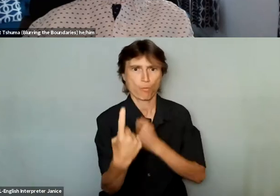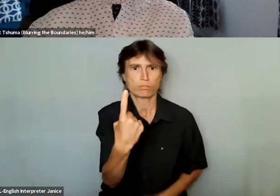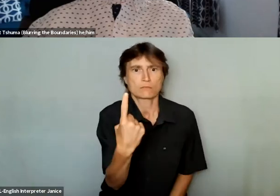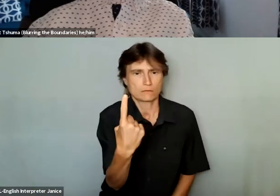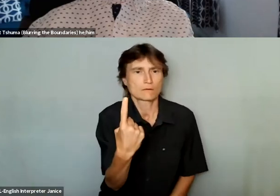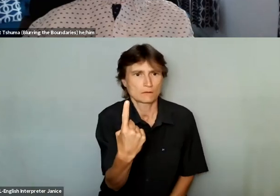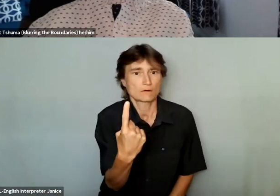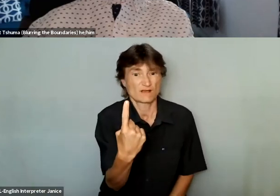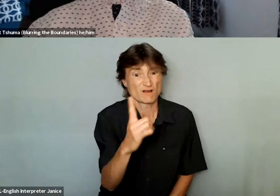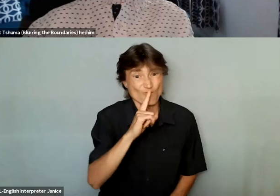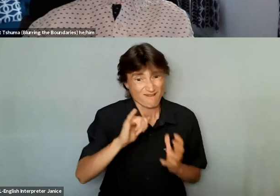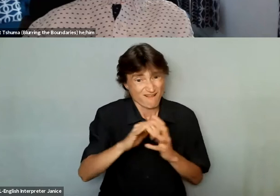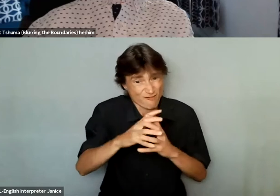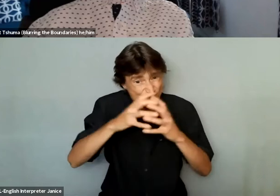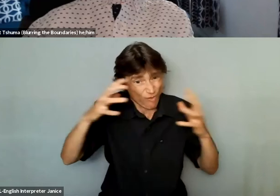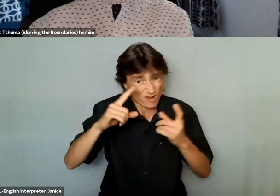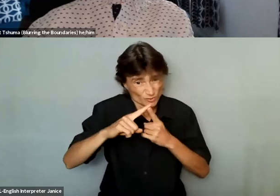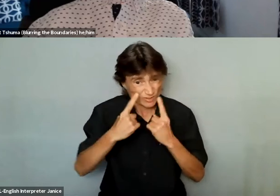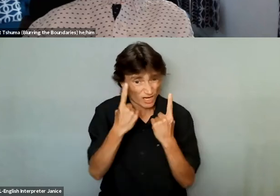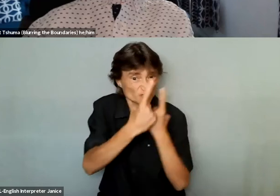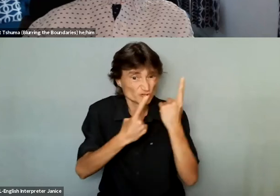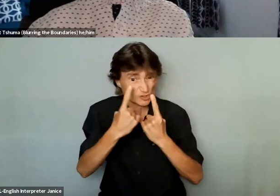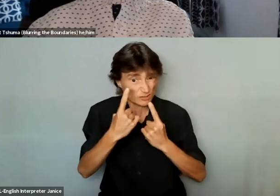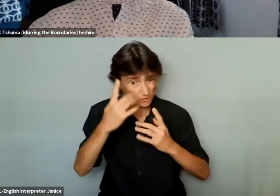there's a lot to unpack there, I think.